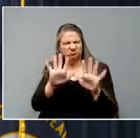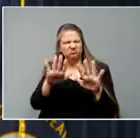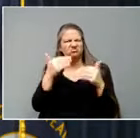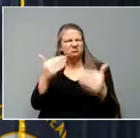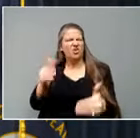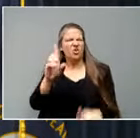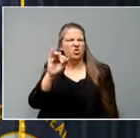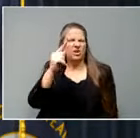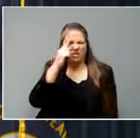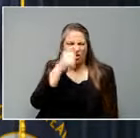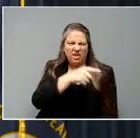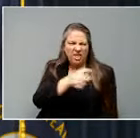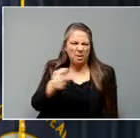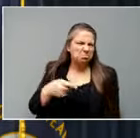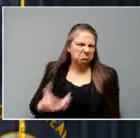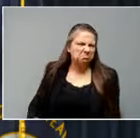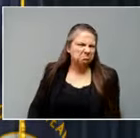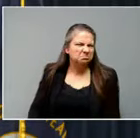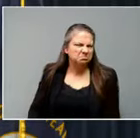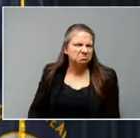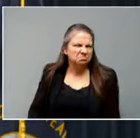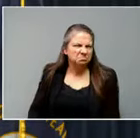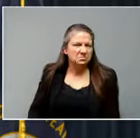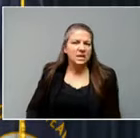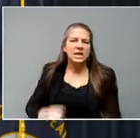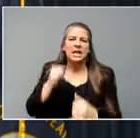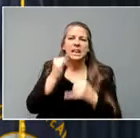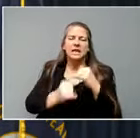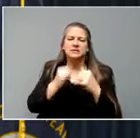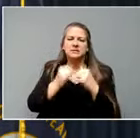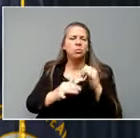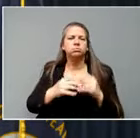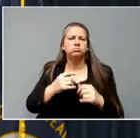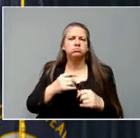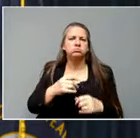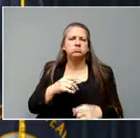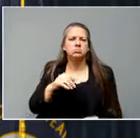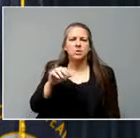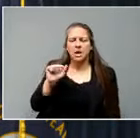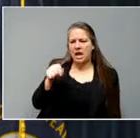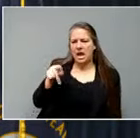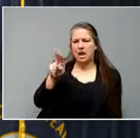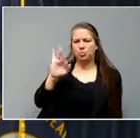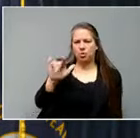them. And last, I think, is April